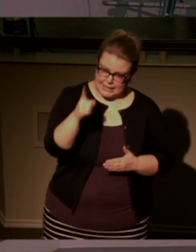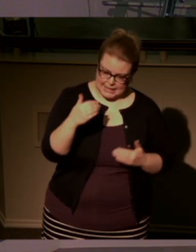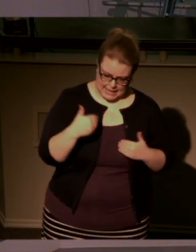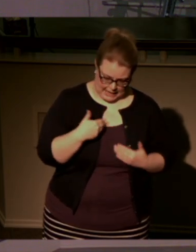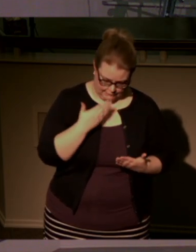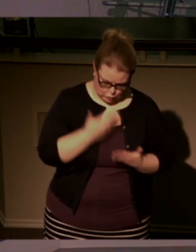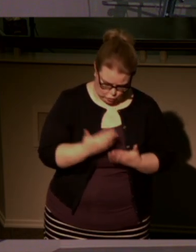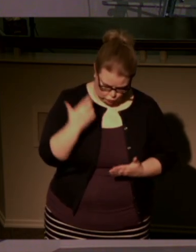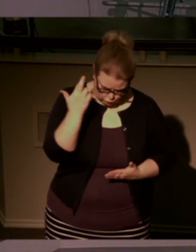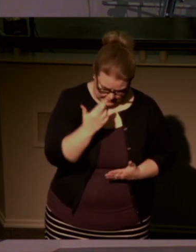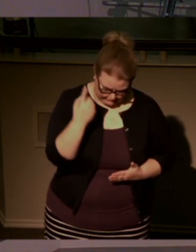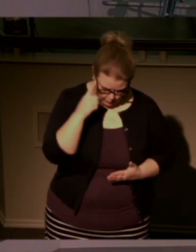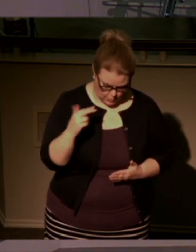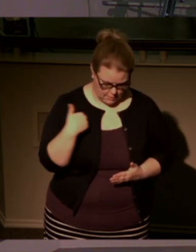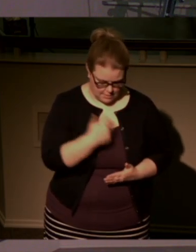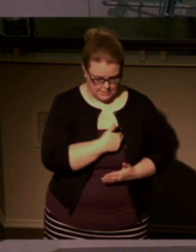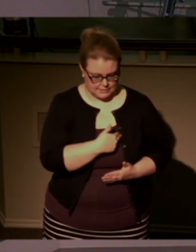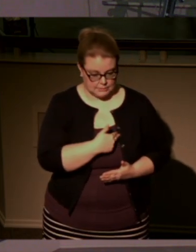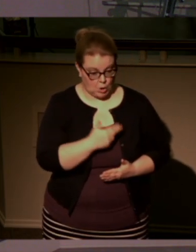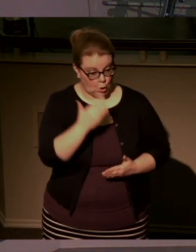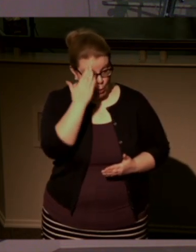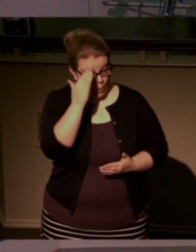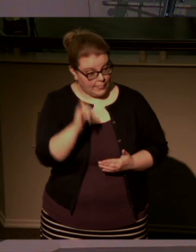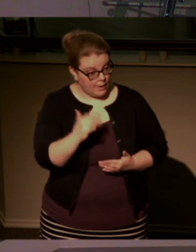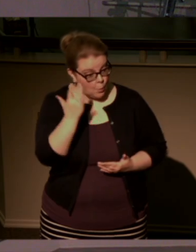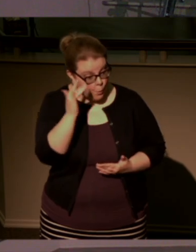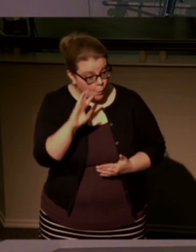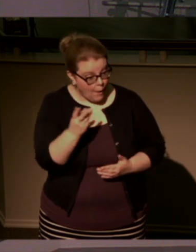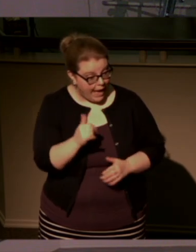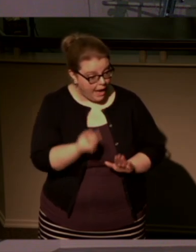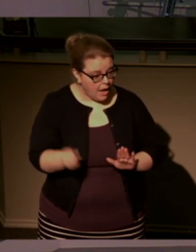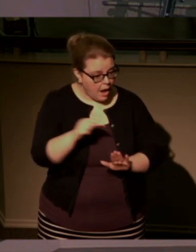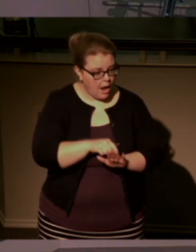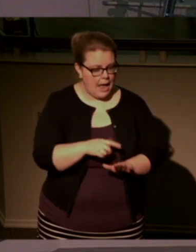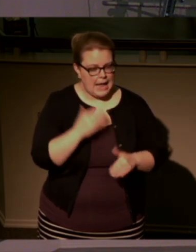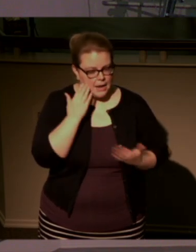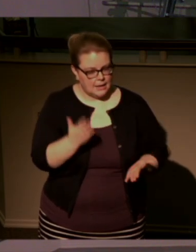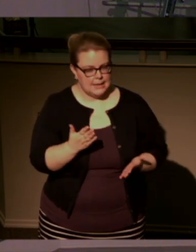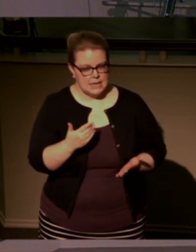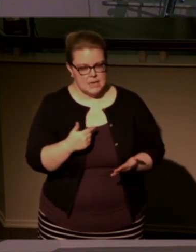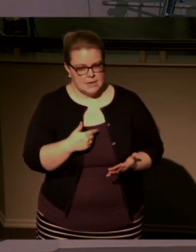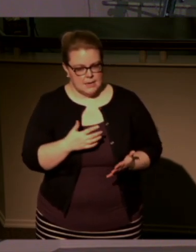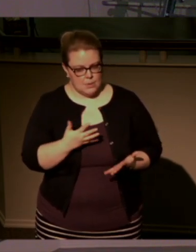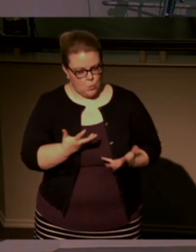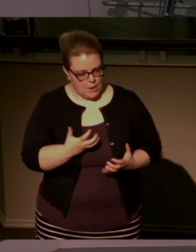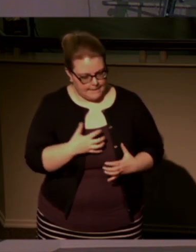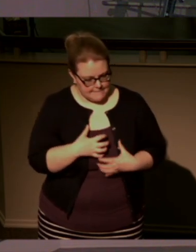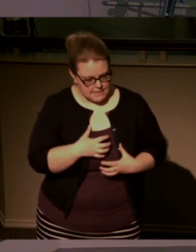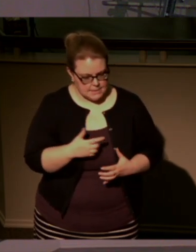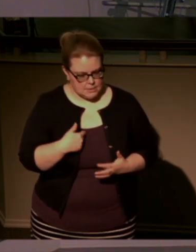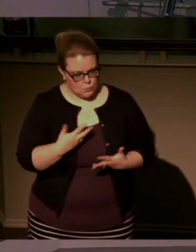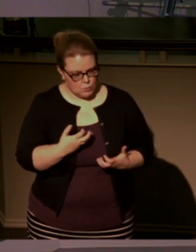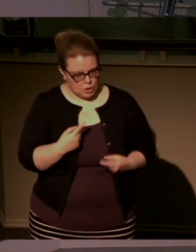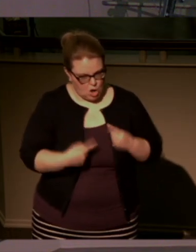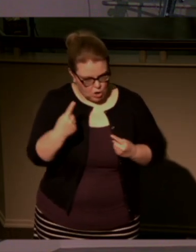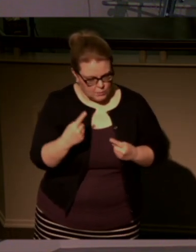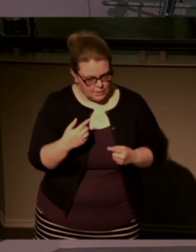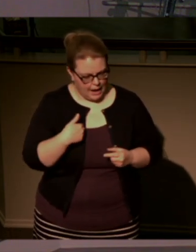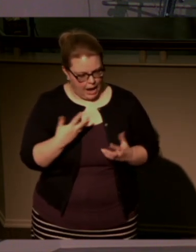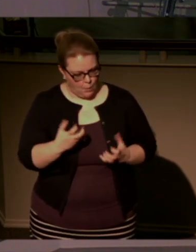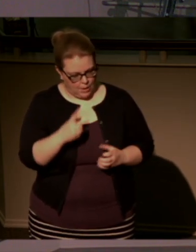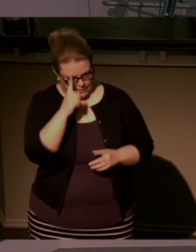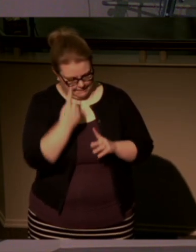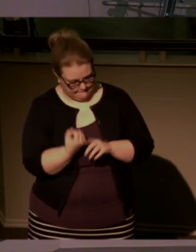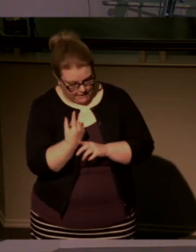so sometimes you got to bite your tongue. You want to complain, you want to argue, you want to throw a fit, and you need to keep your